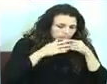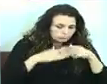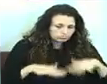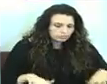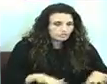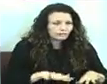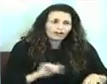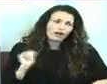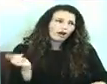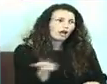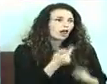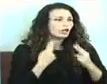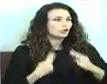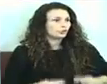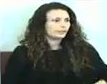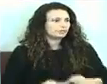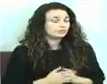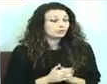all humankind